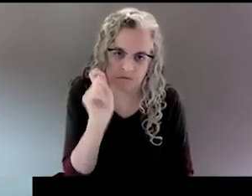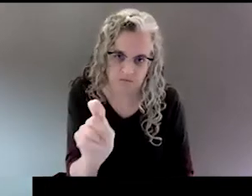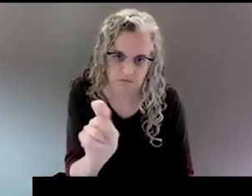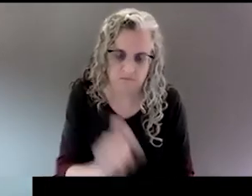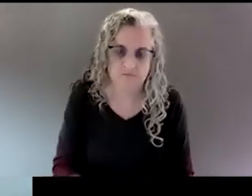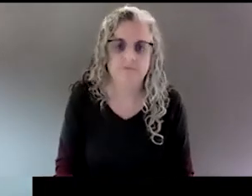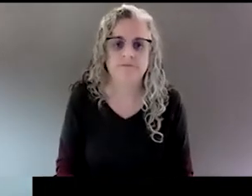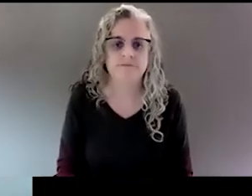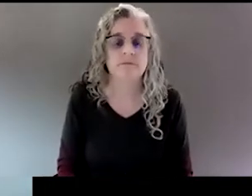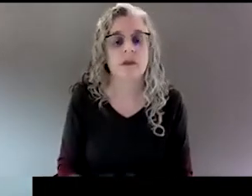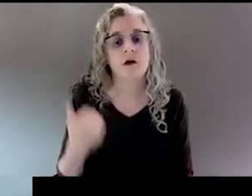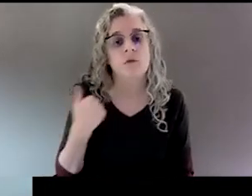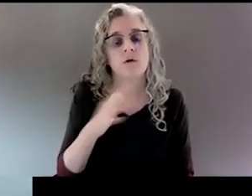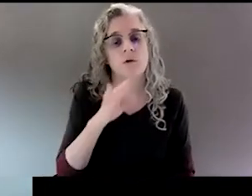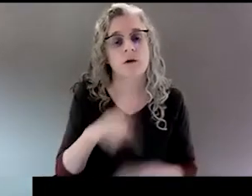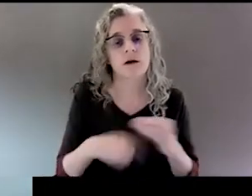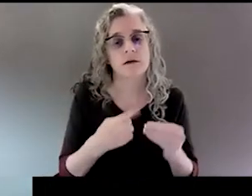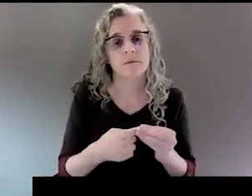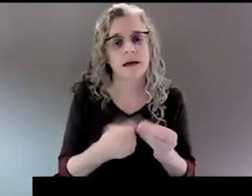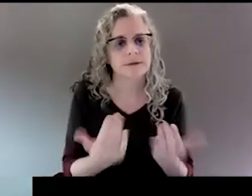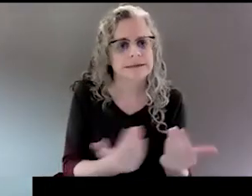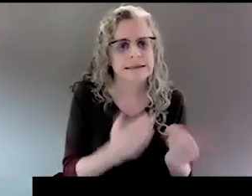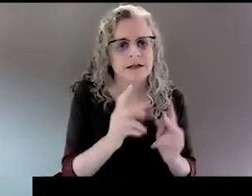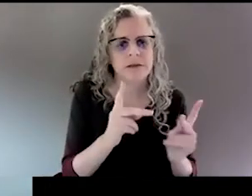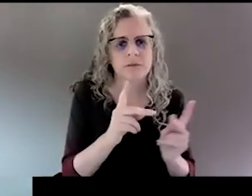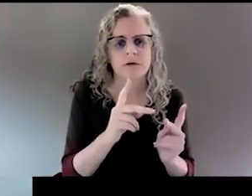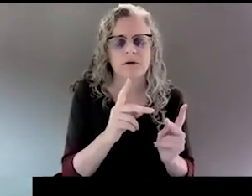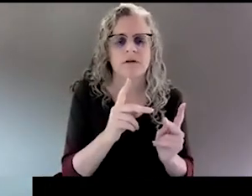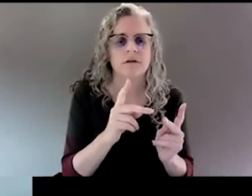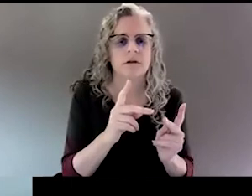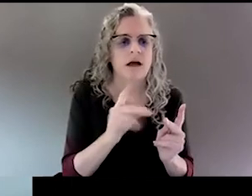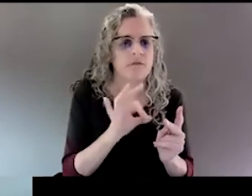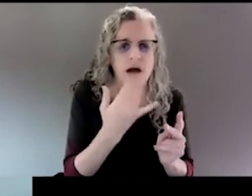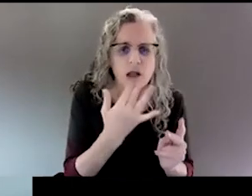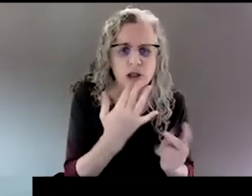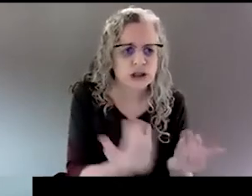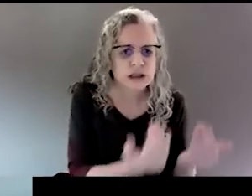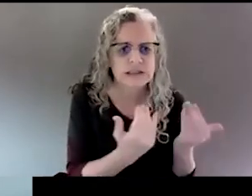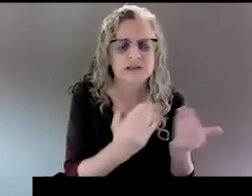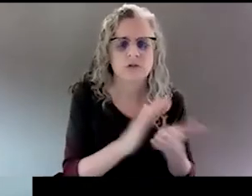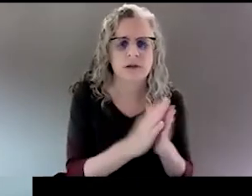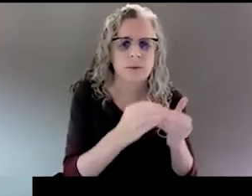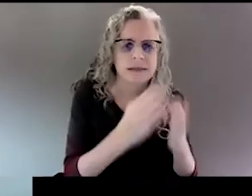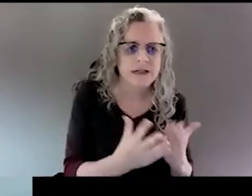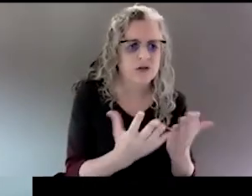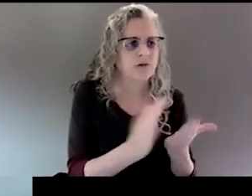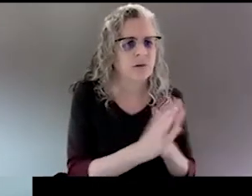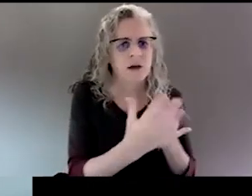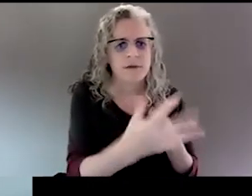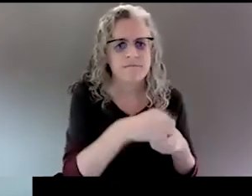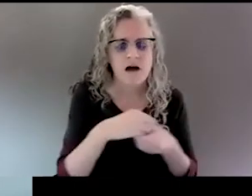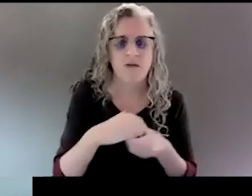elevate voices of color representation. And I think this is where all of us have to shake our privilege, like me